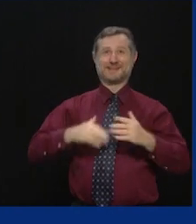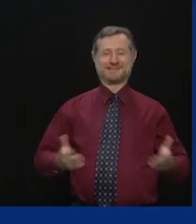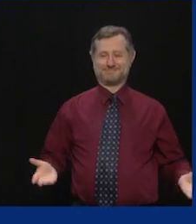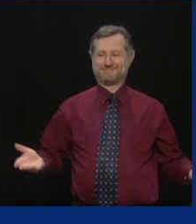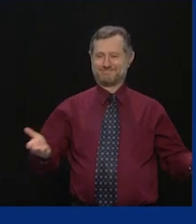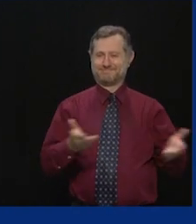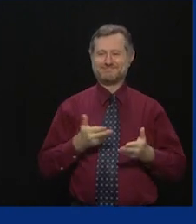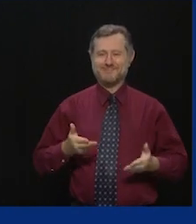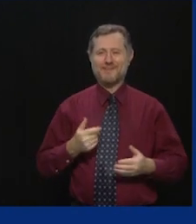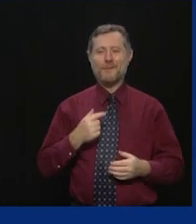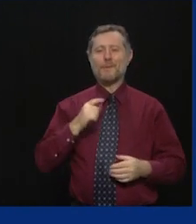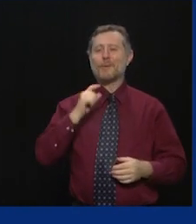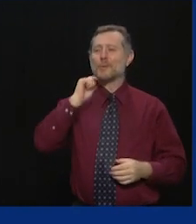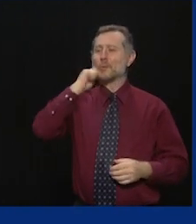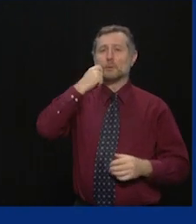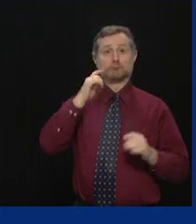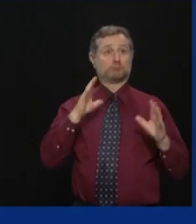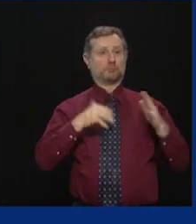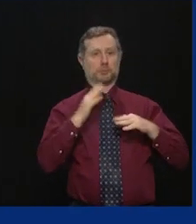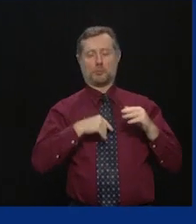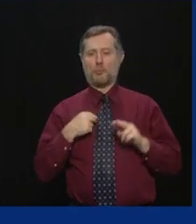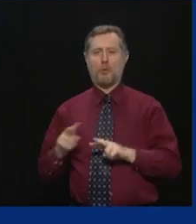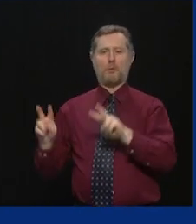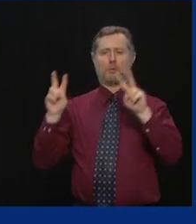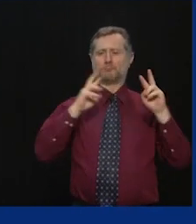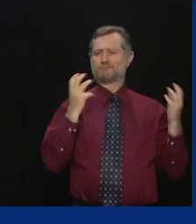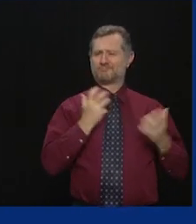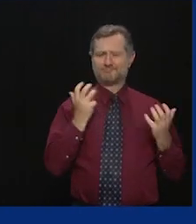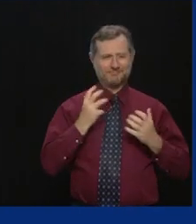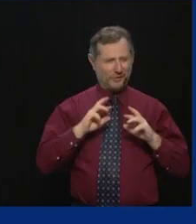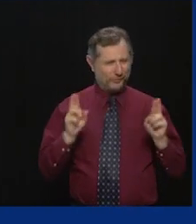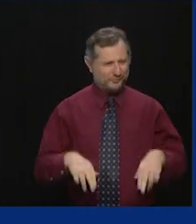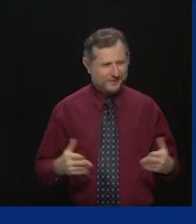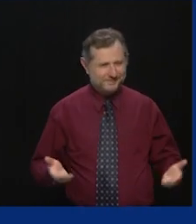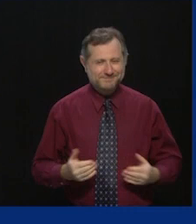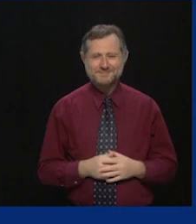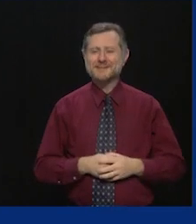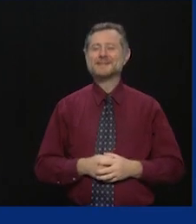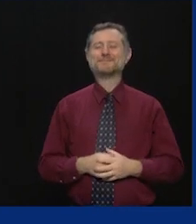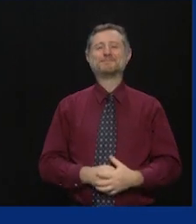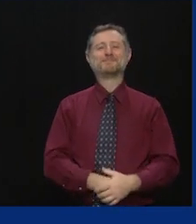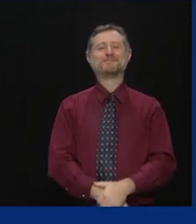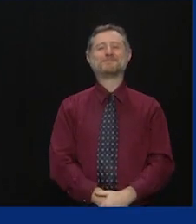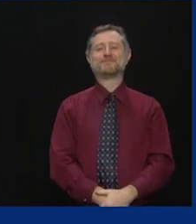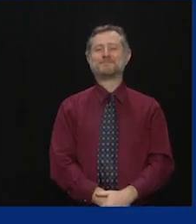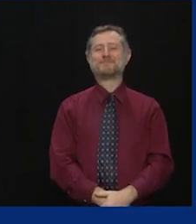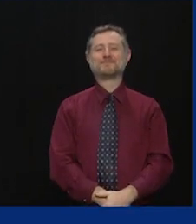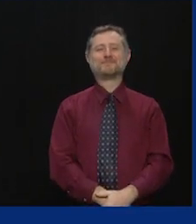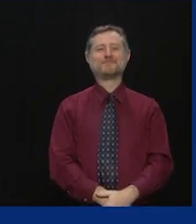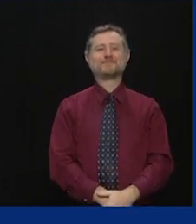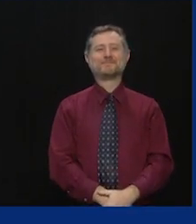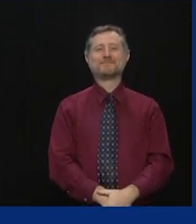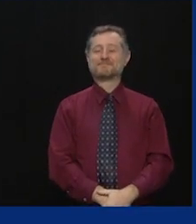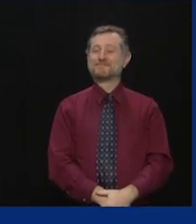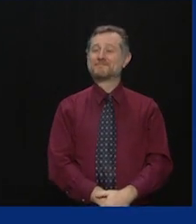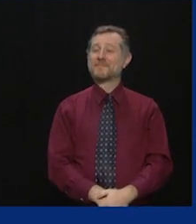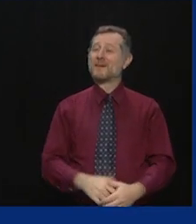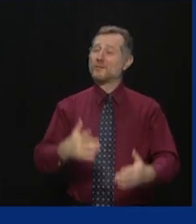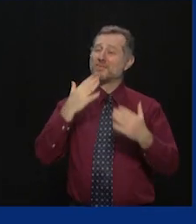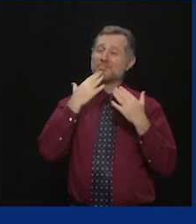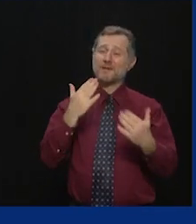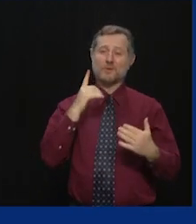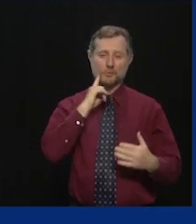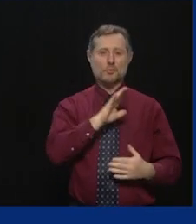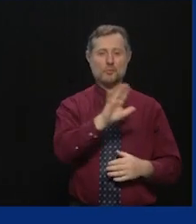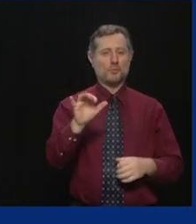downtown Rochester. So once Vinny declares something cool, it has to happen, is what I've learned as well. And thank you for all your work on this,